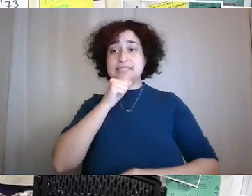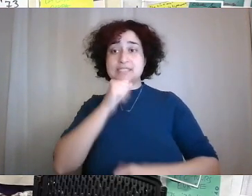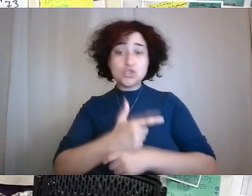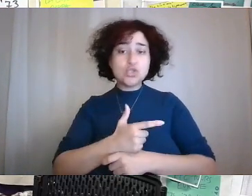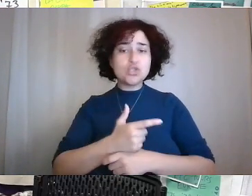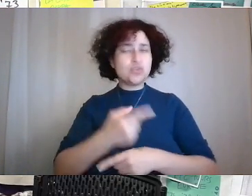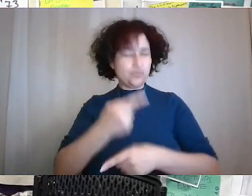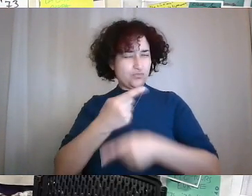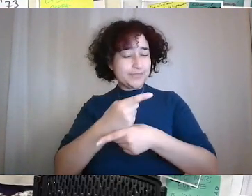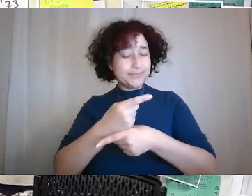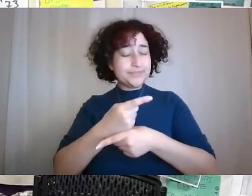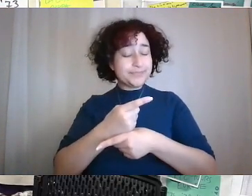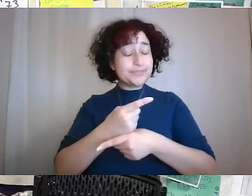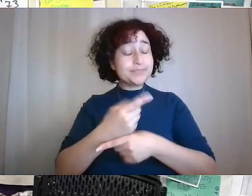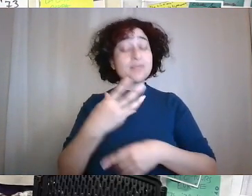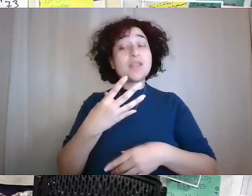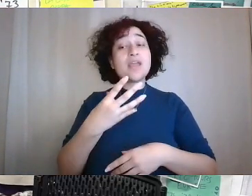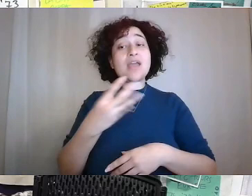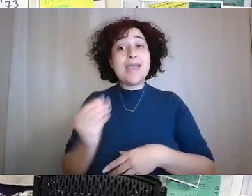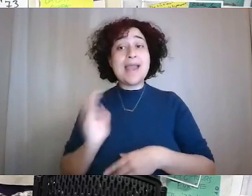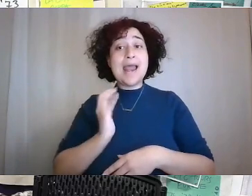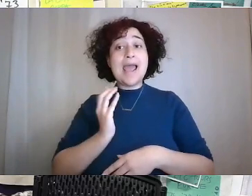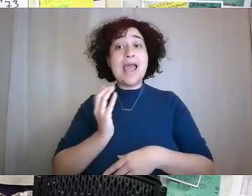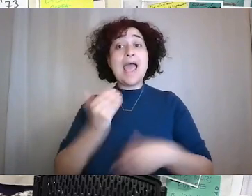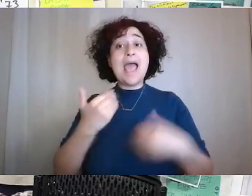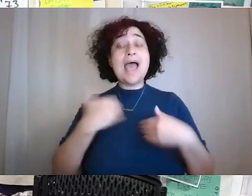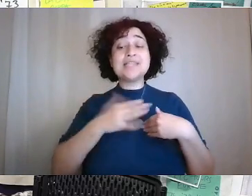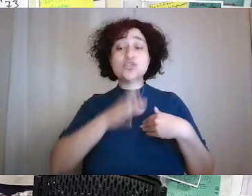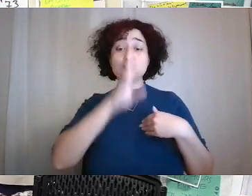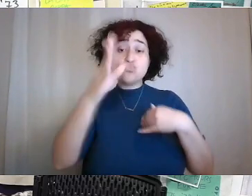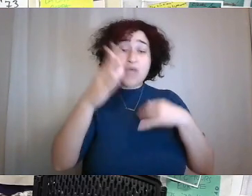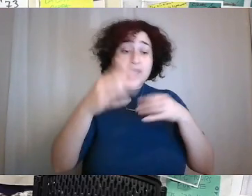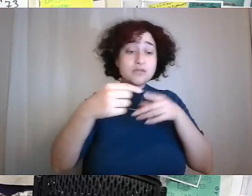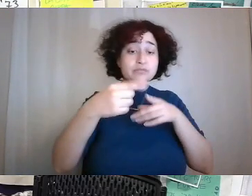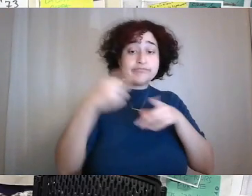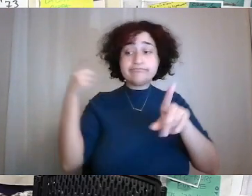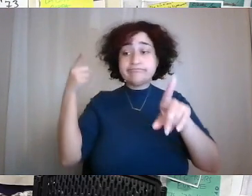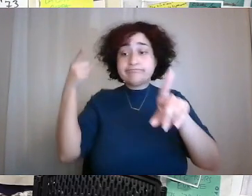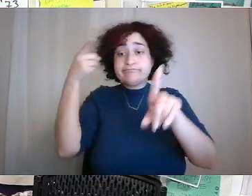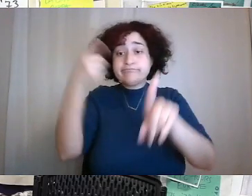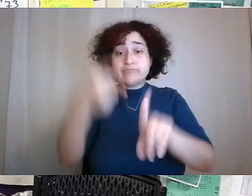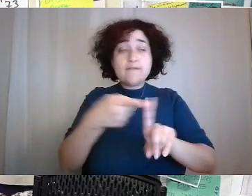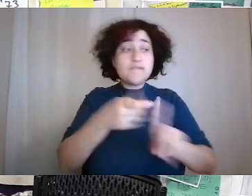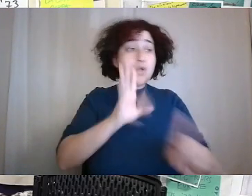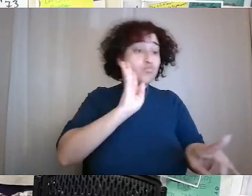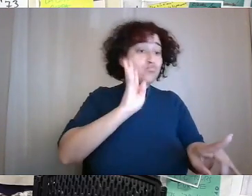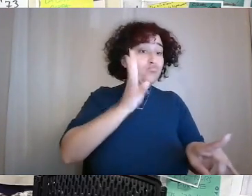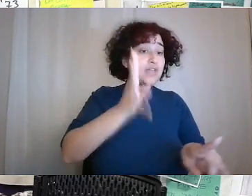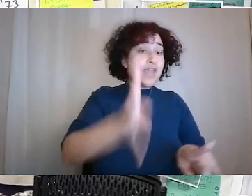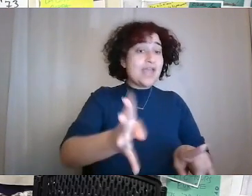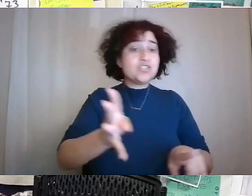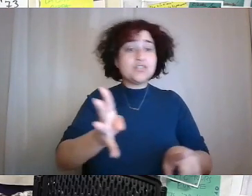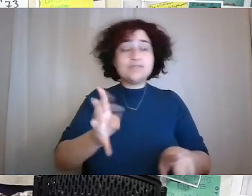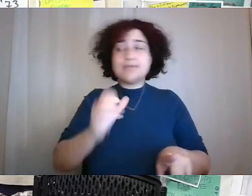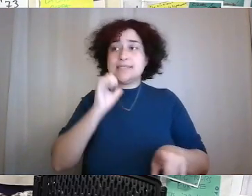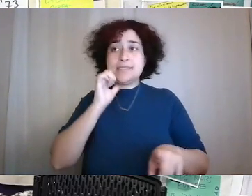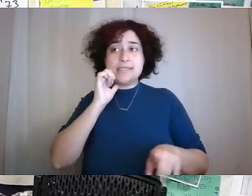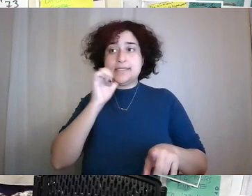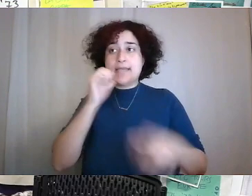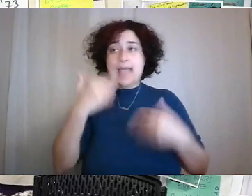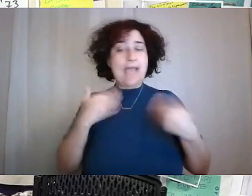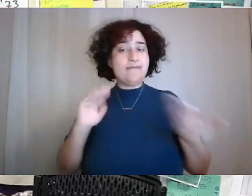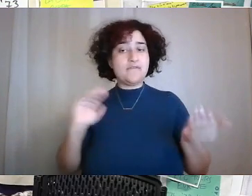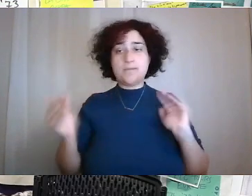And a pipeline of creation simply unparalleled. It's safe to say that our funders and